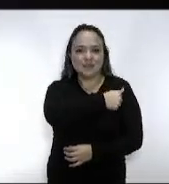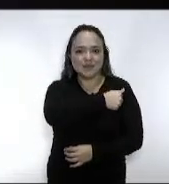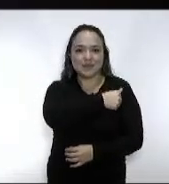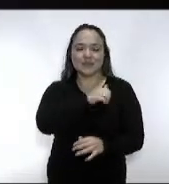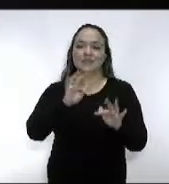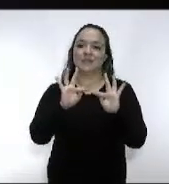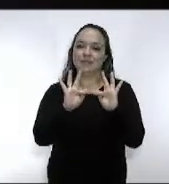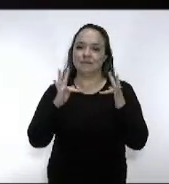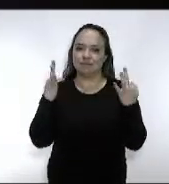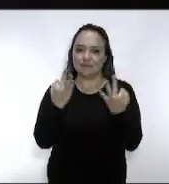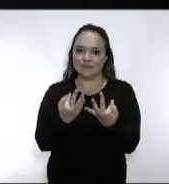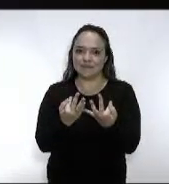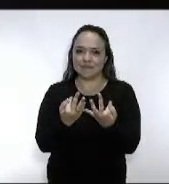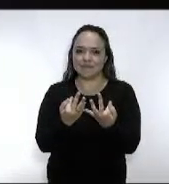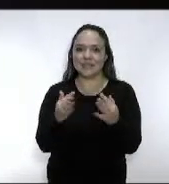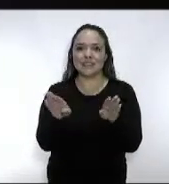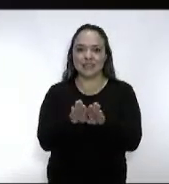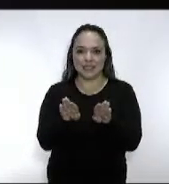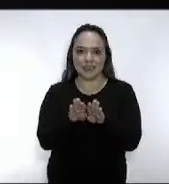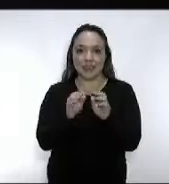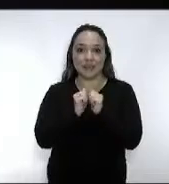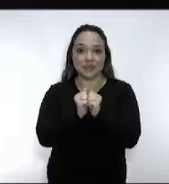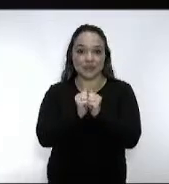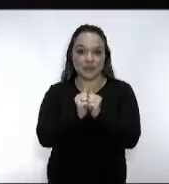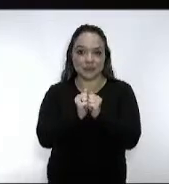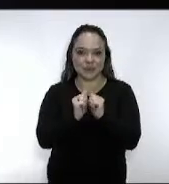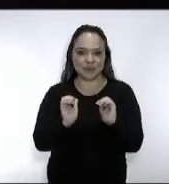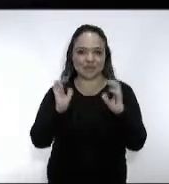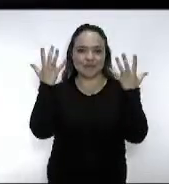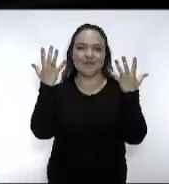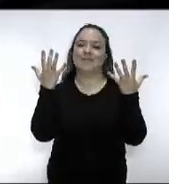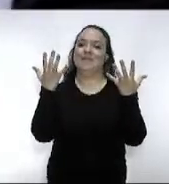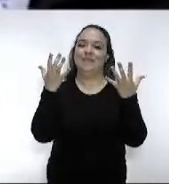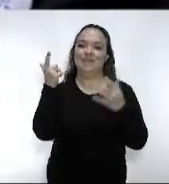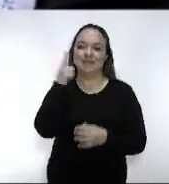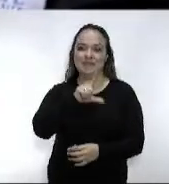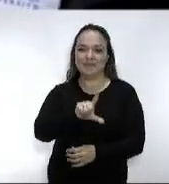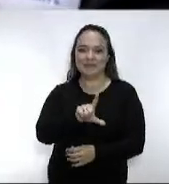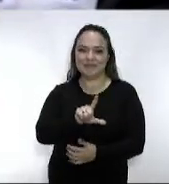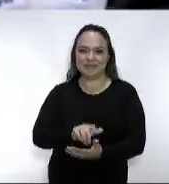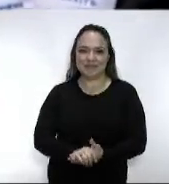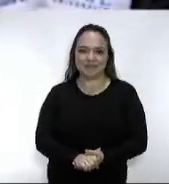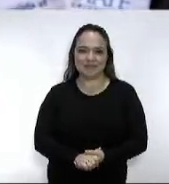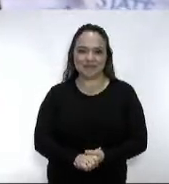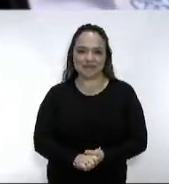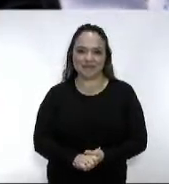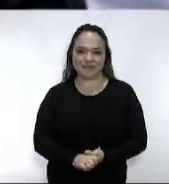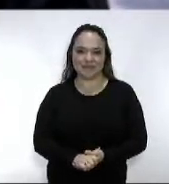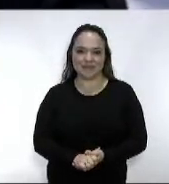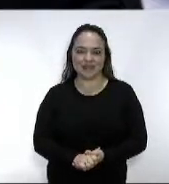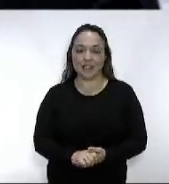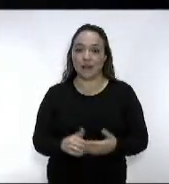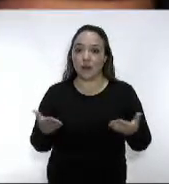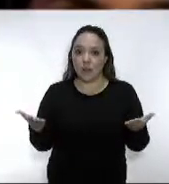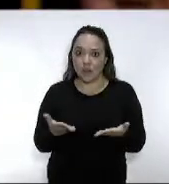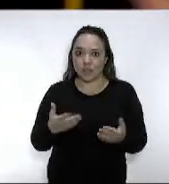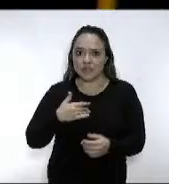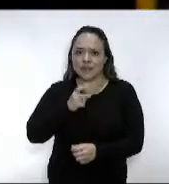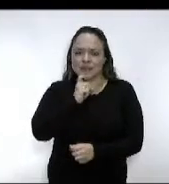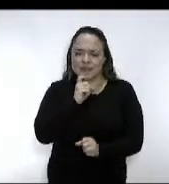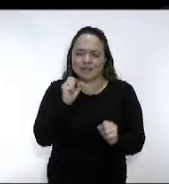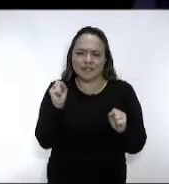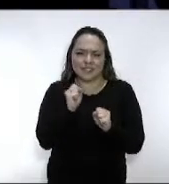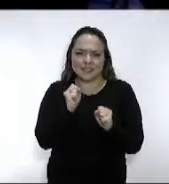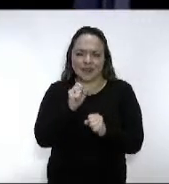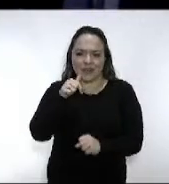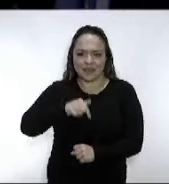to our students, their family members who are here celebrating this conquest. And today, it's a very